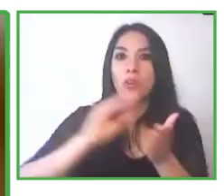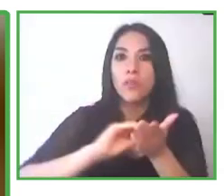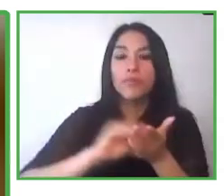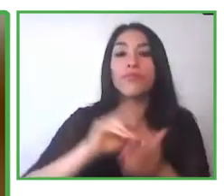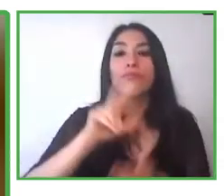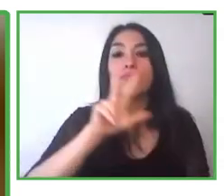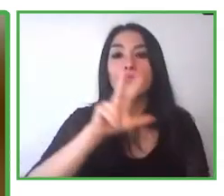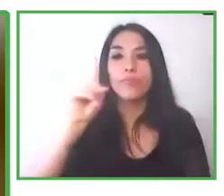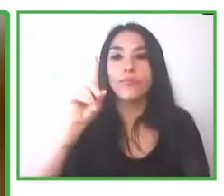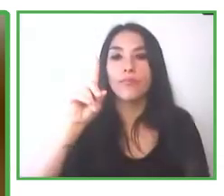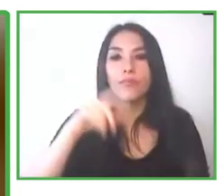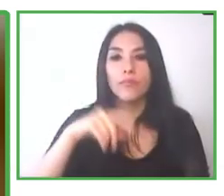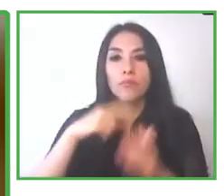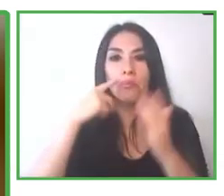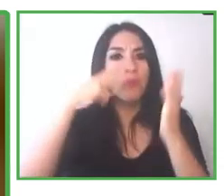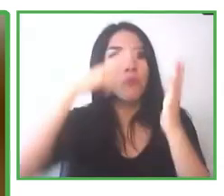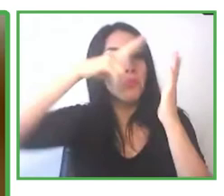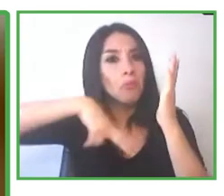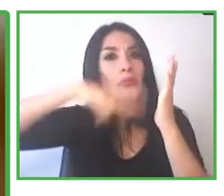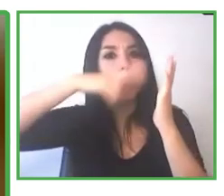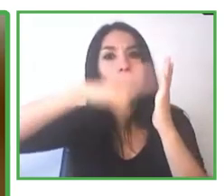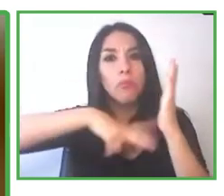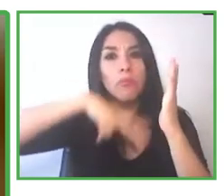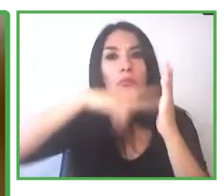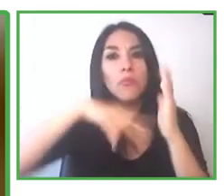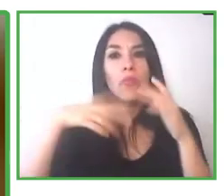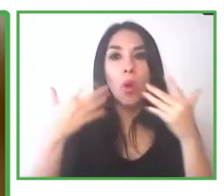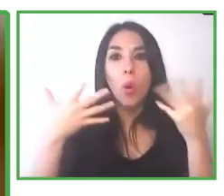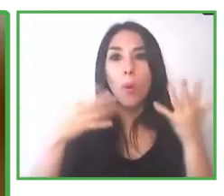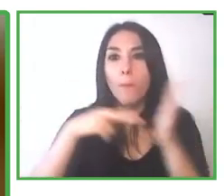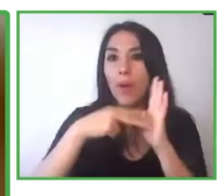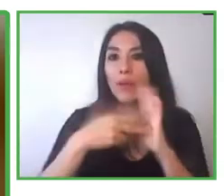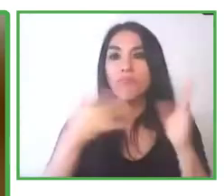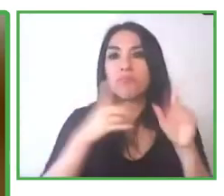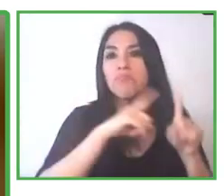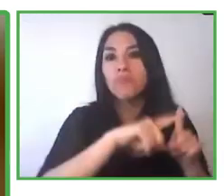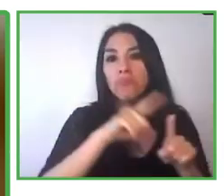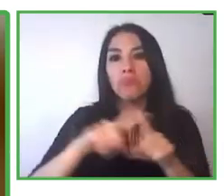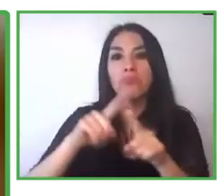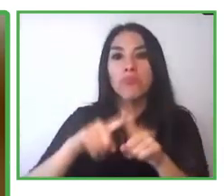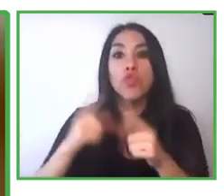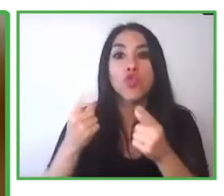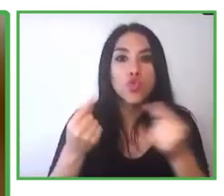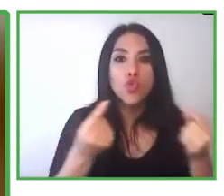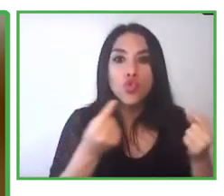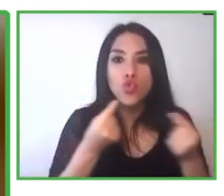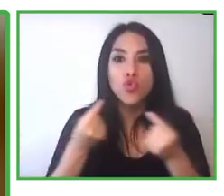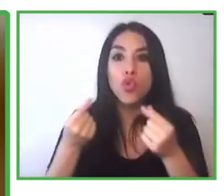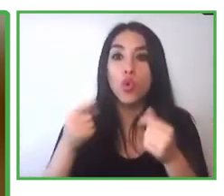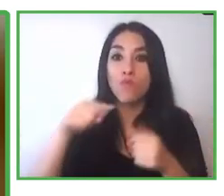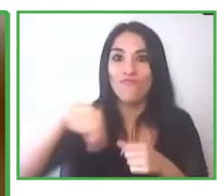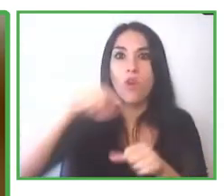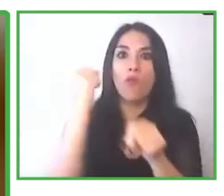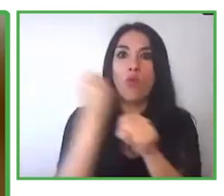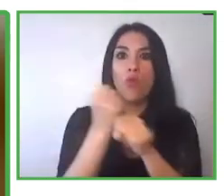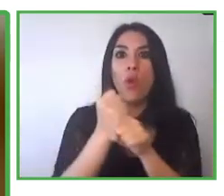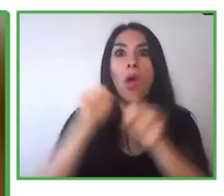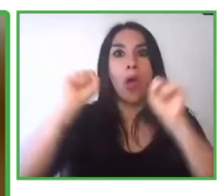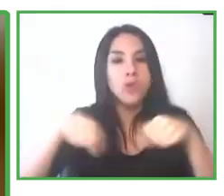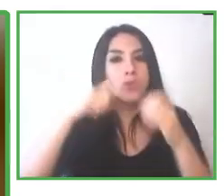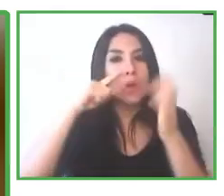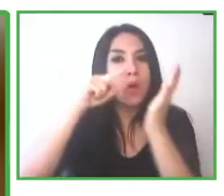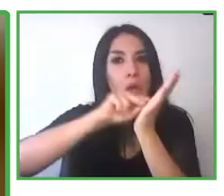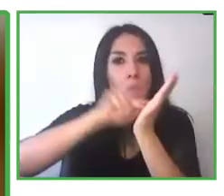different designs, most of them related to activities that are conducted within the workplace.